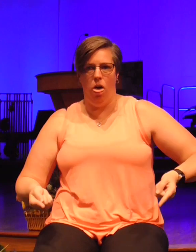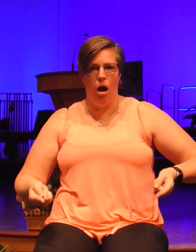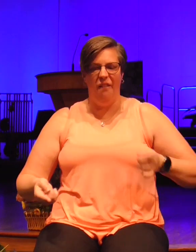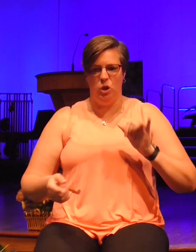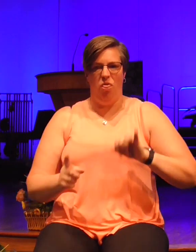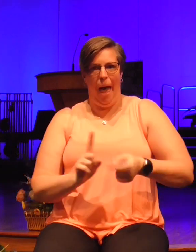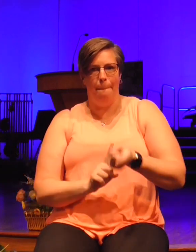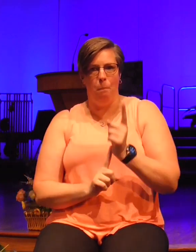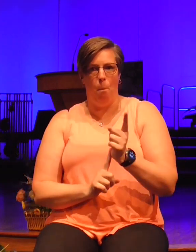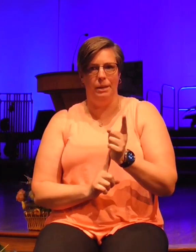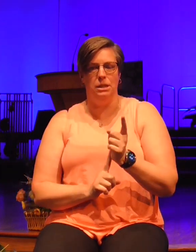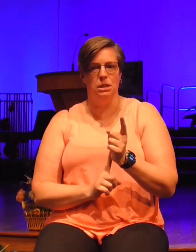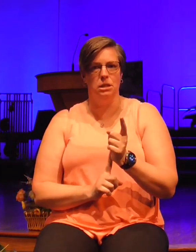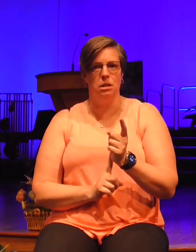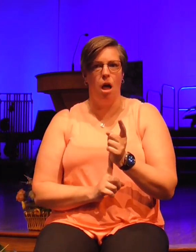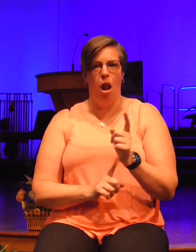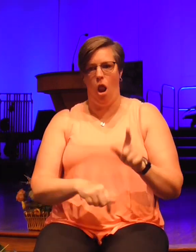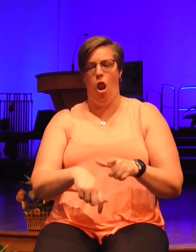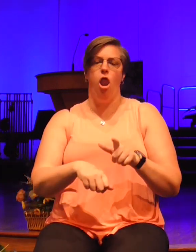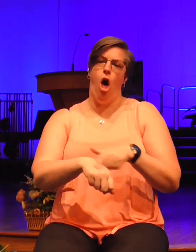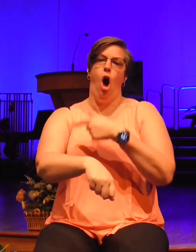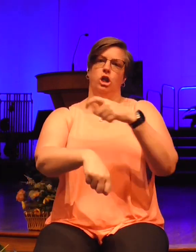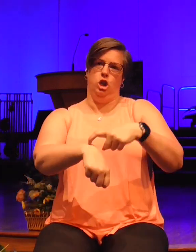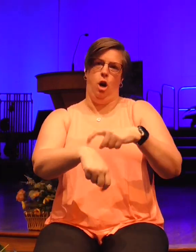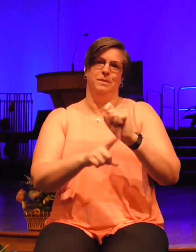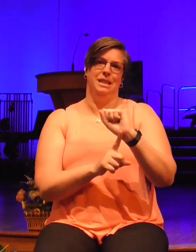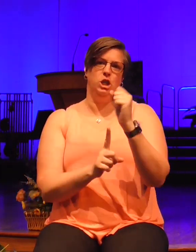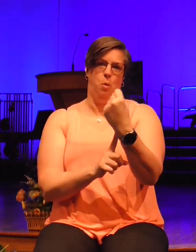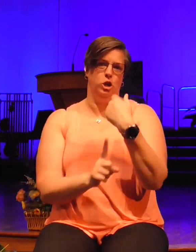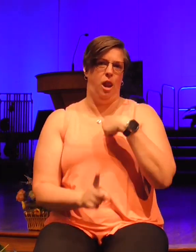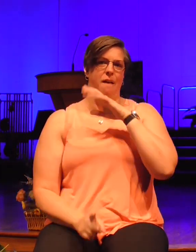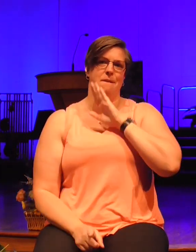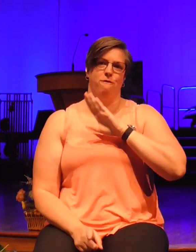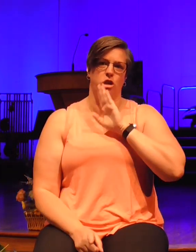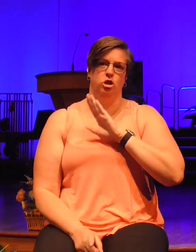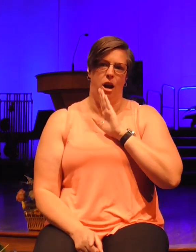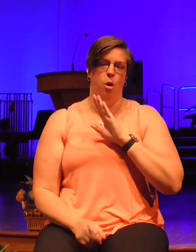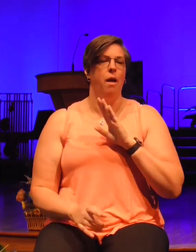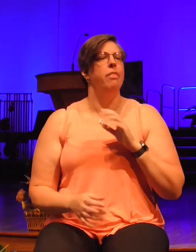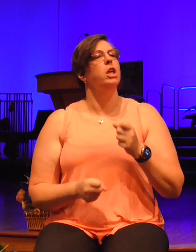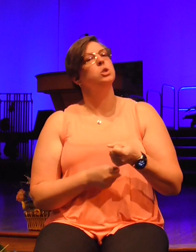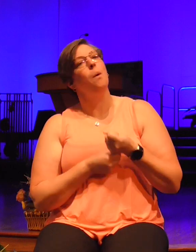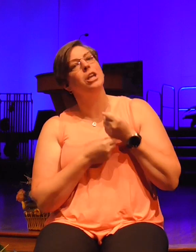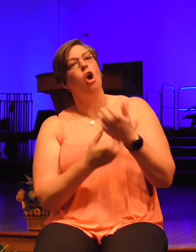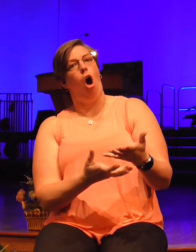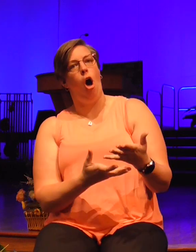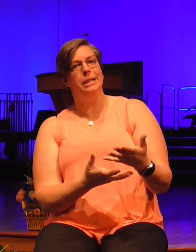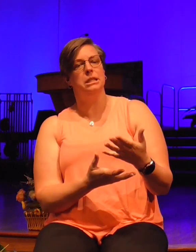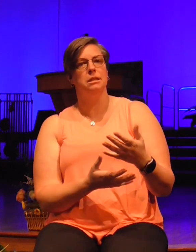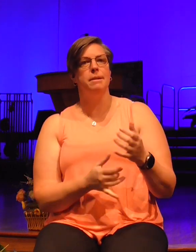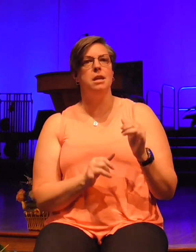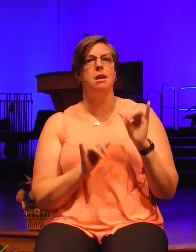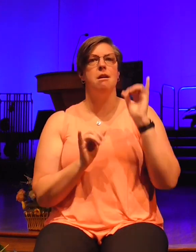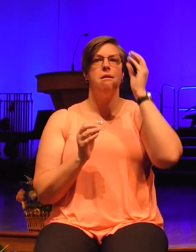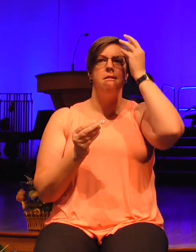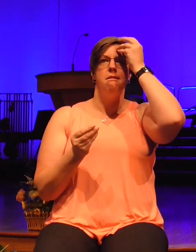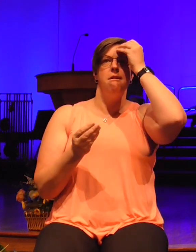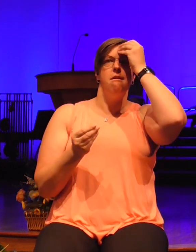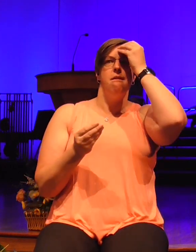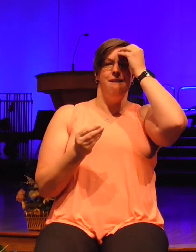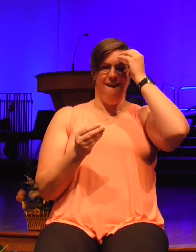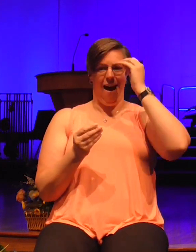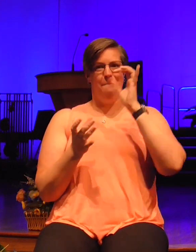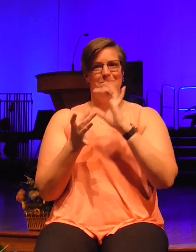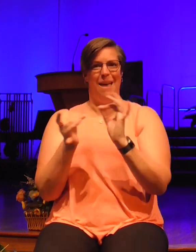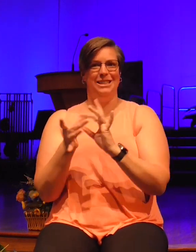until that moment in a long-term situation that I was frustrated about. And it caused me to begin to contemplate a message like